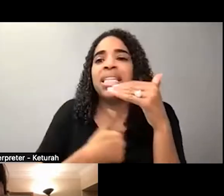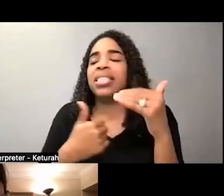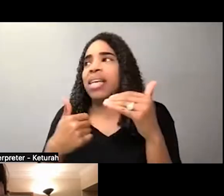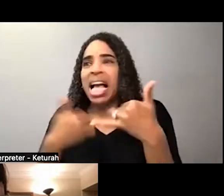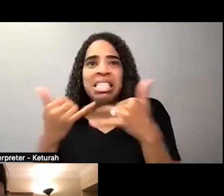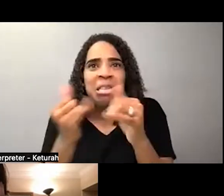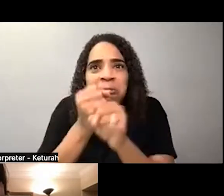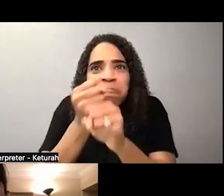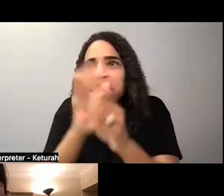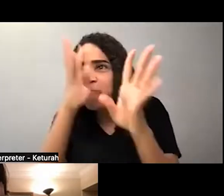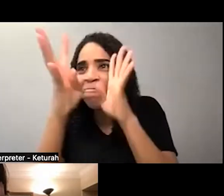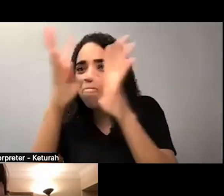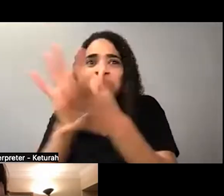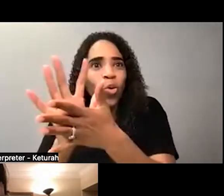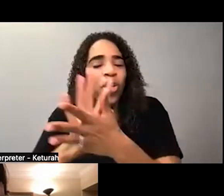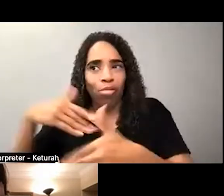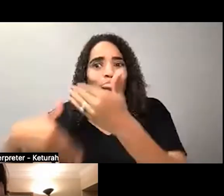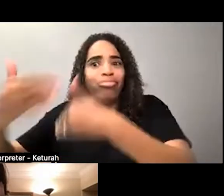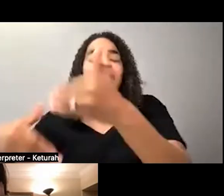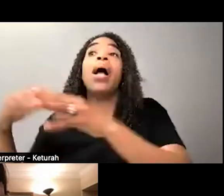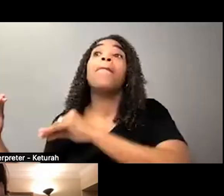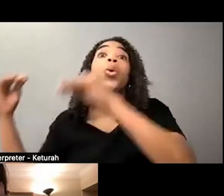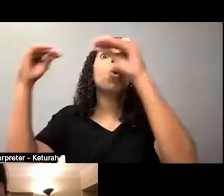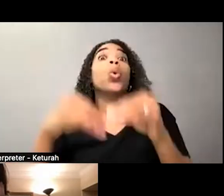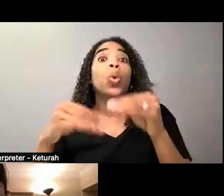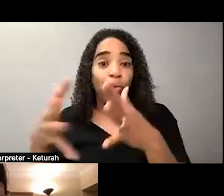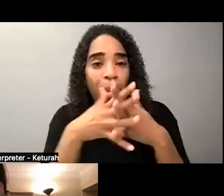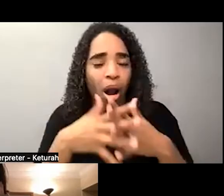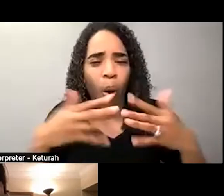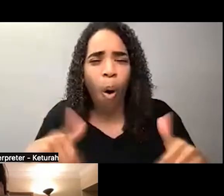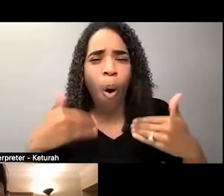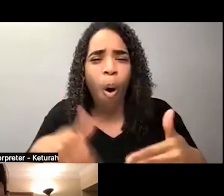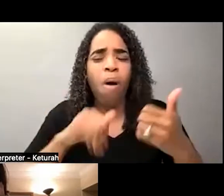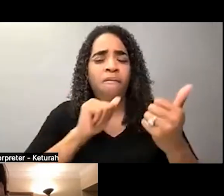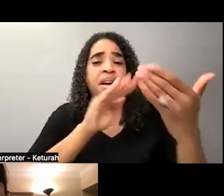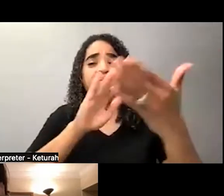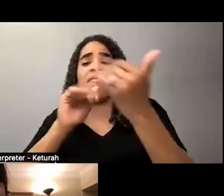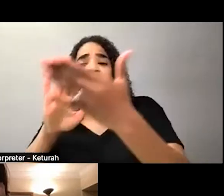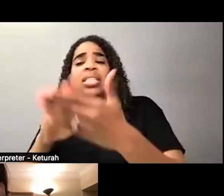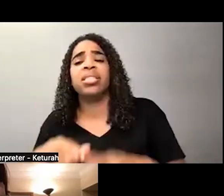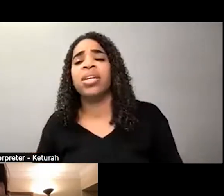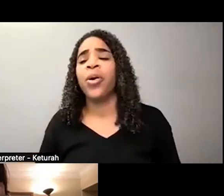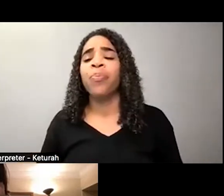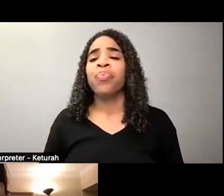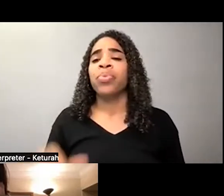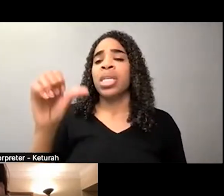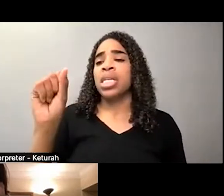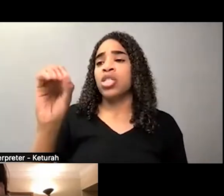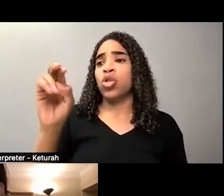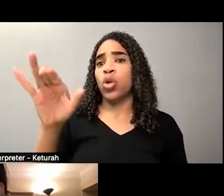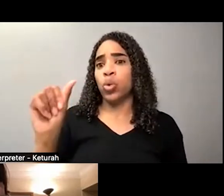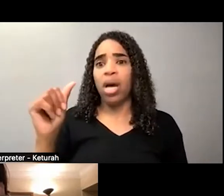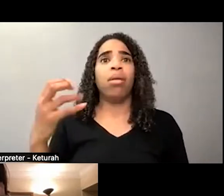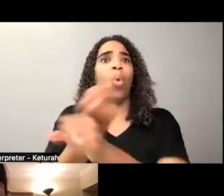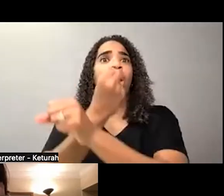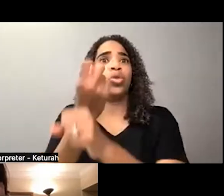It was a productive time. But in the US, I faced the real, and then Sonita won 2 Sundance Awards. So you would